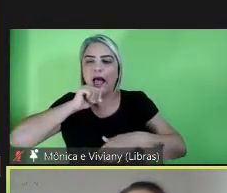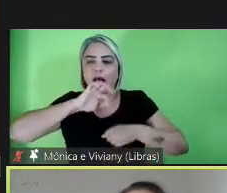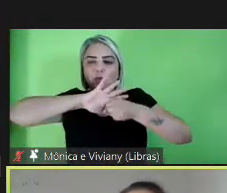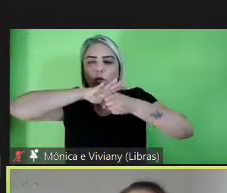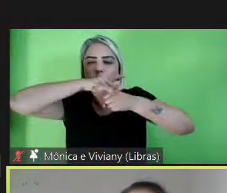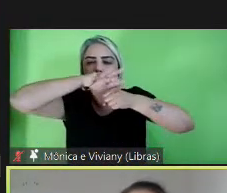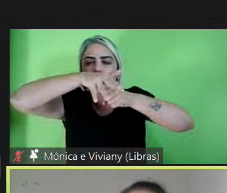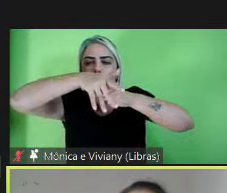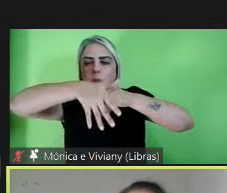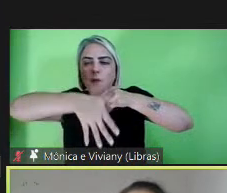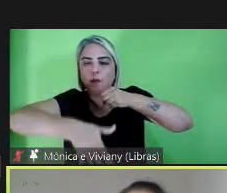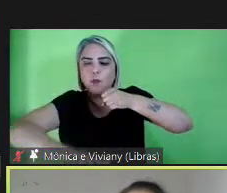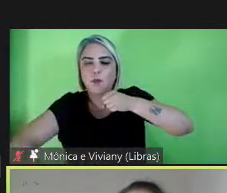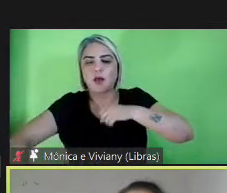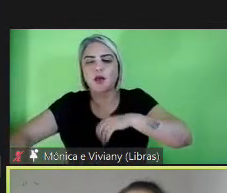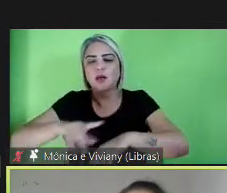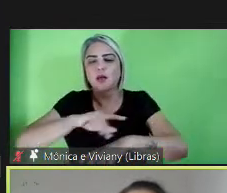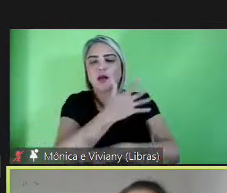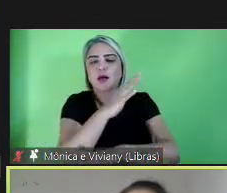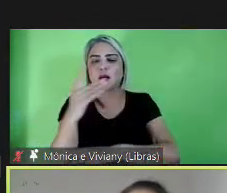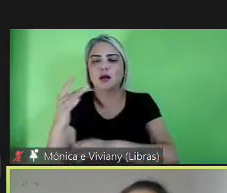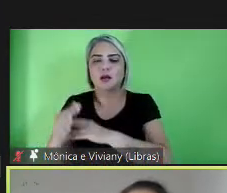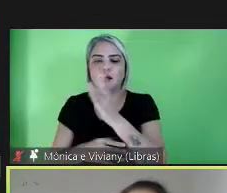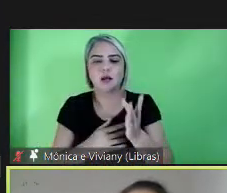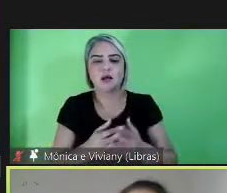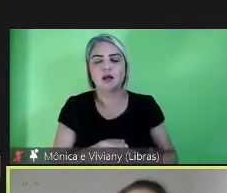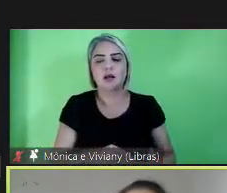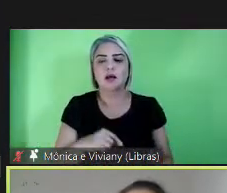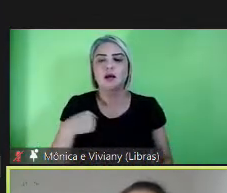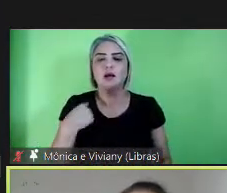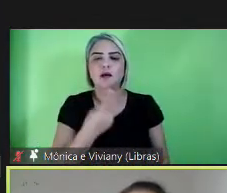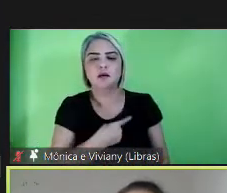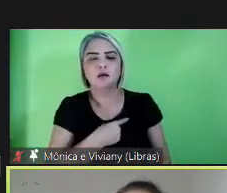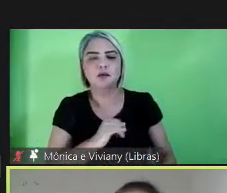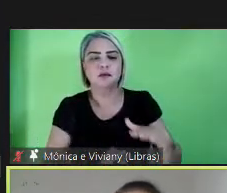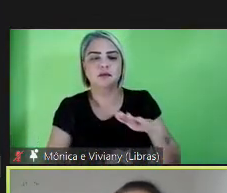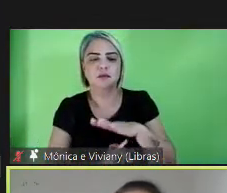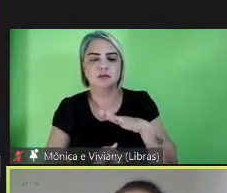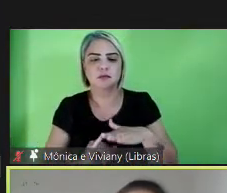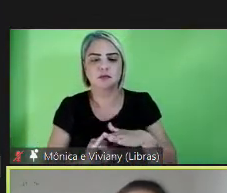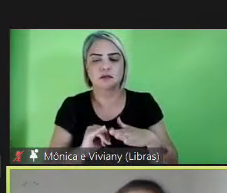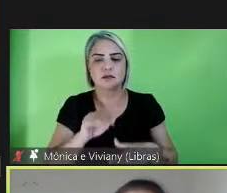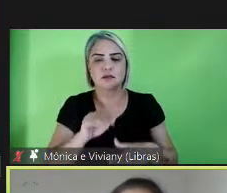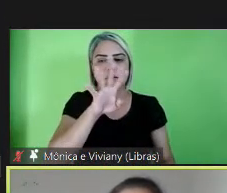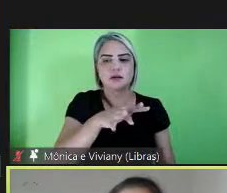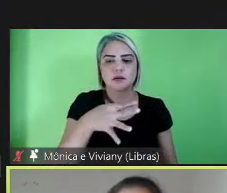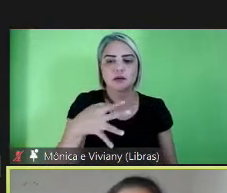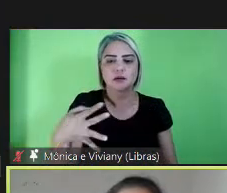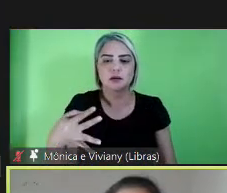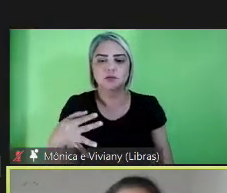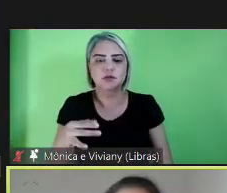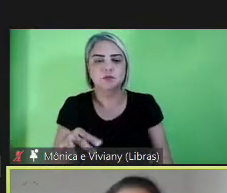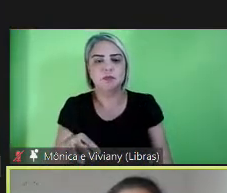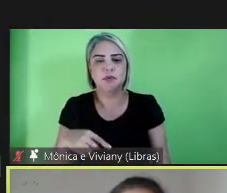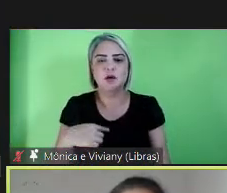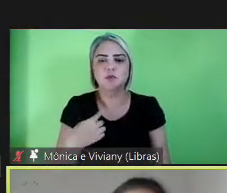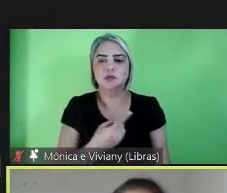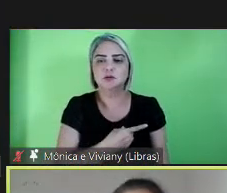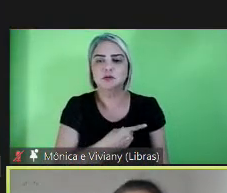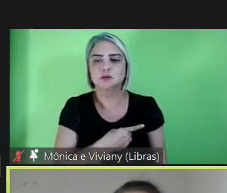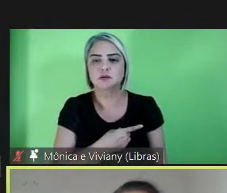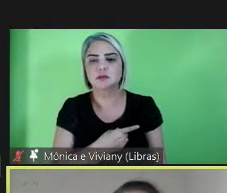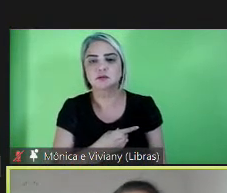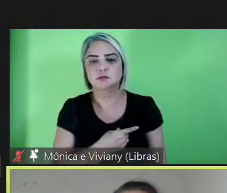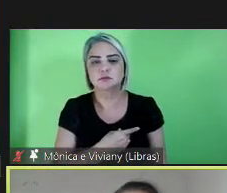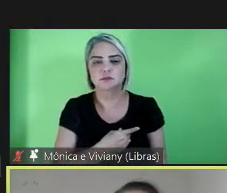there's a lot of water, waterfalls, green areas, and some institutions here from this mapping that was